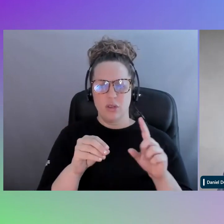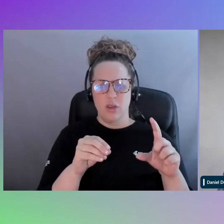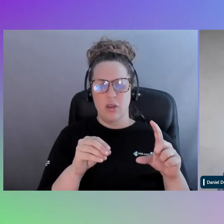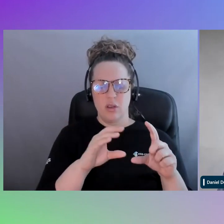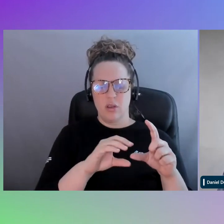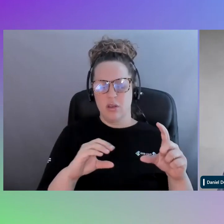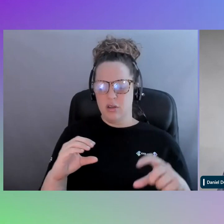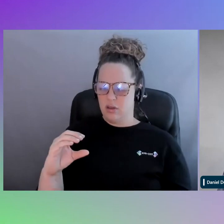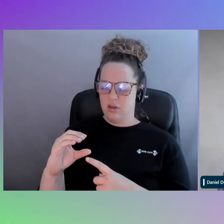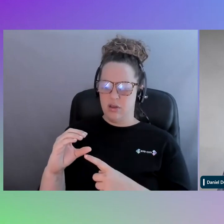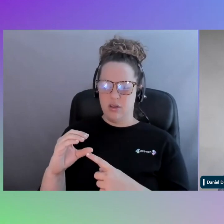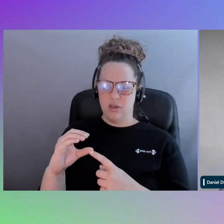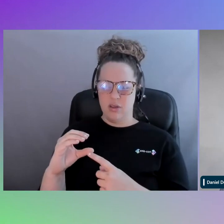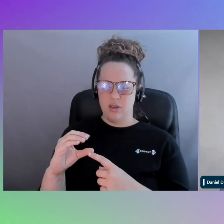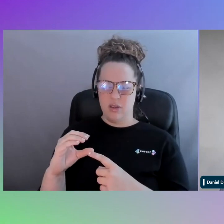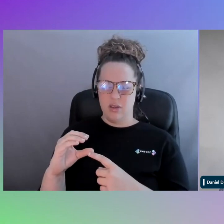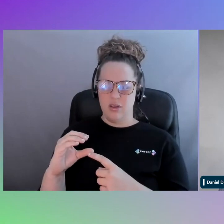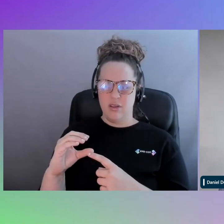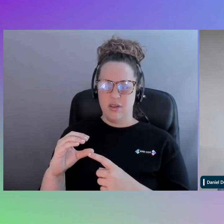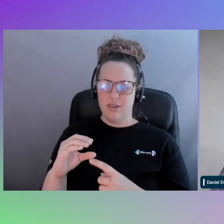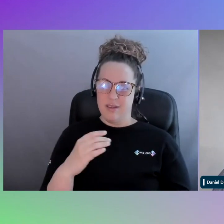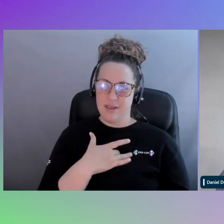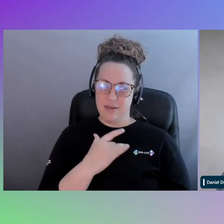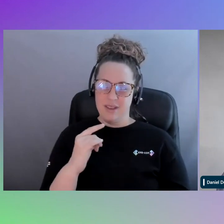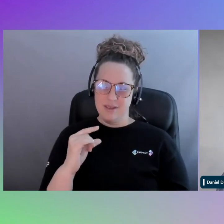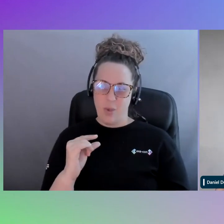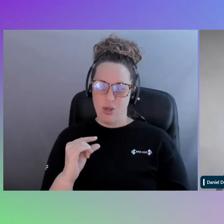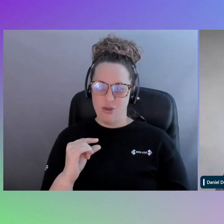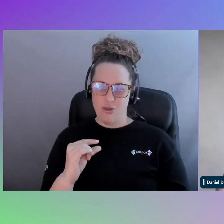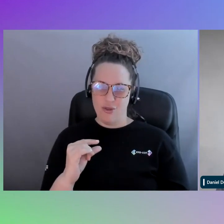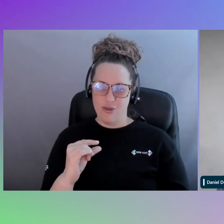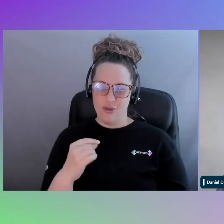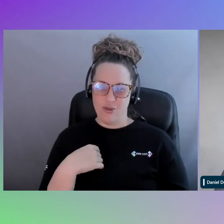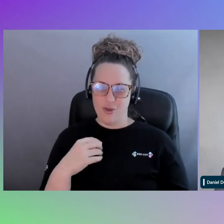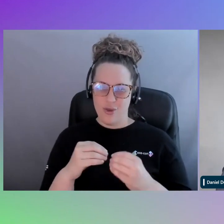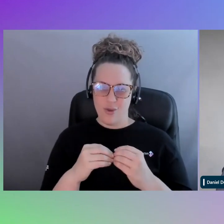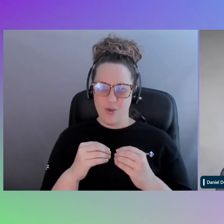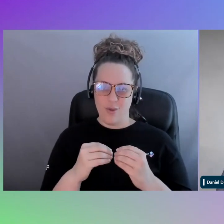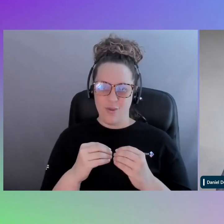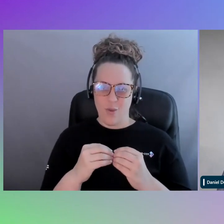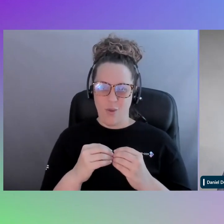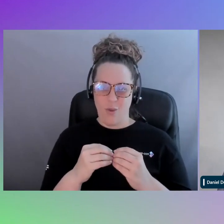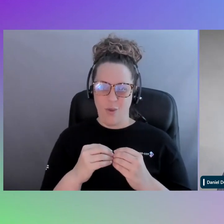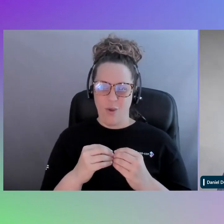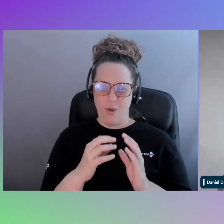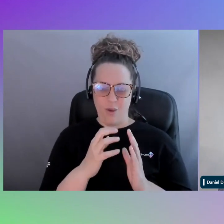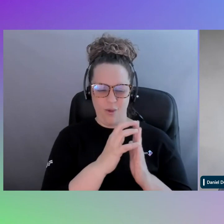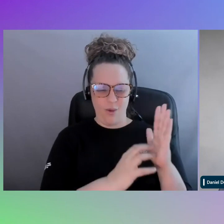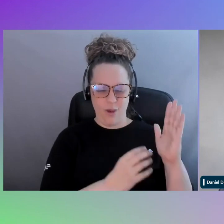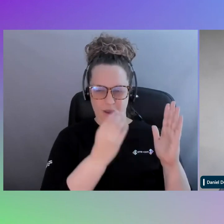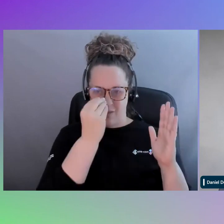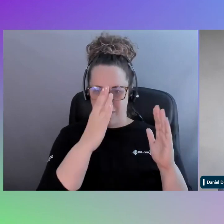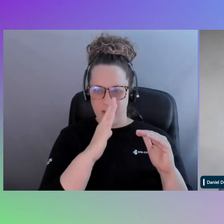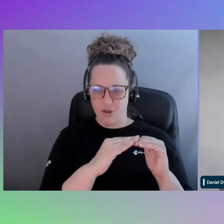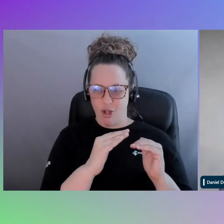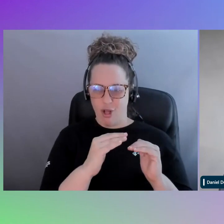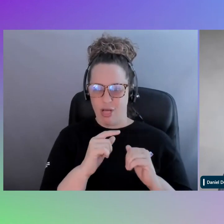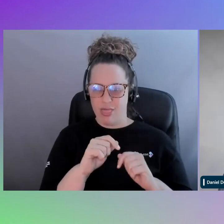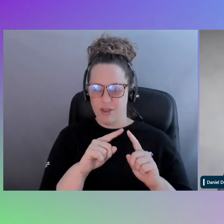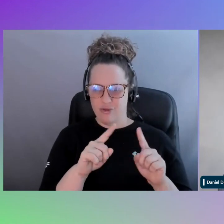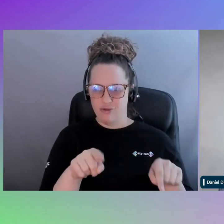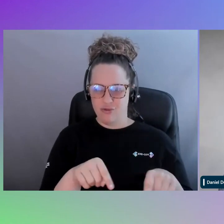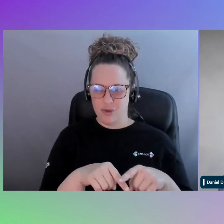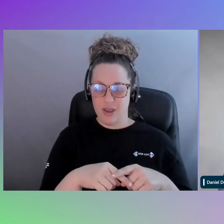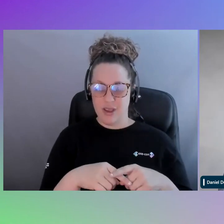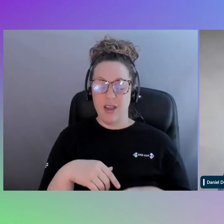them choose actually a smaller text size, so you can have more content in the screen, and half of them choose a